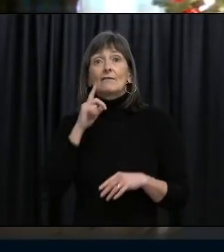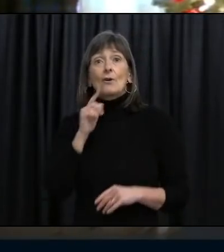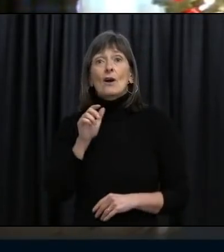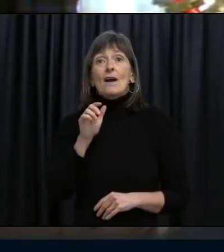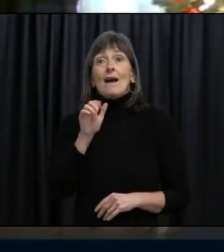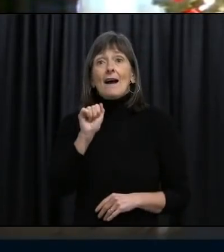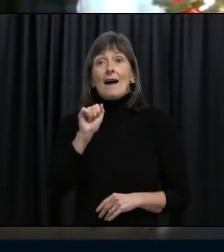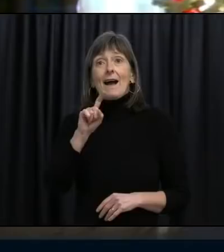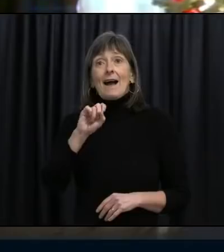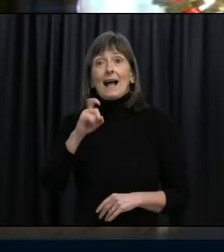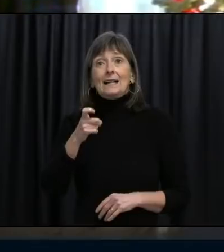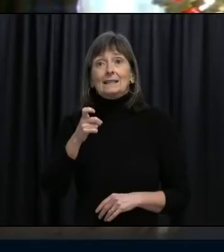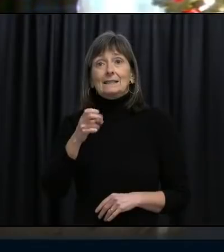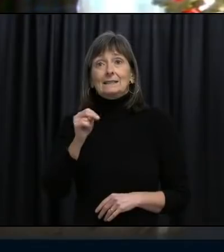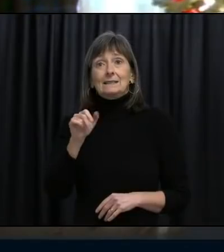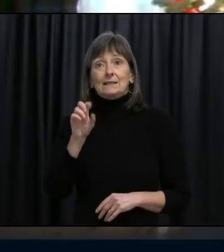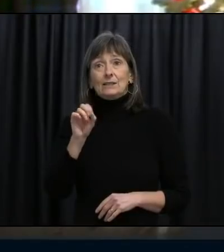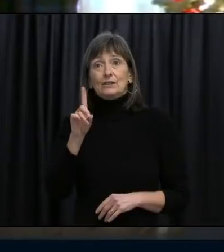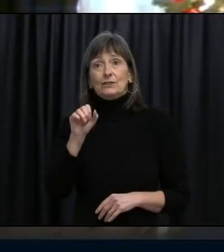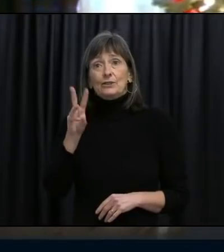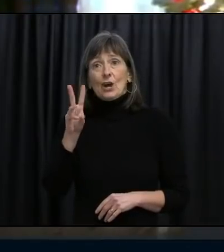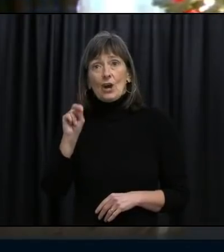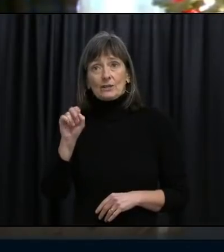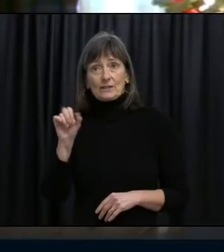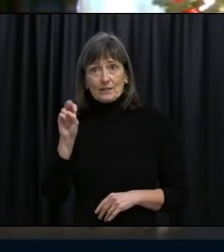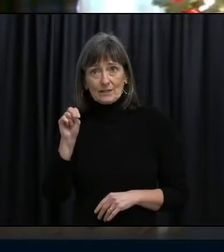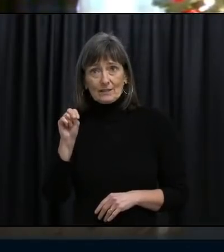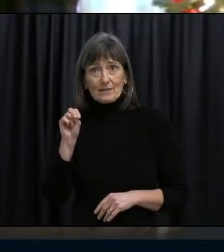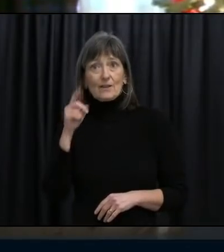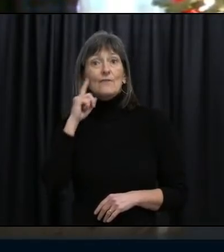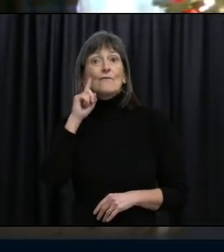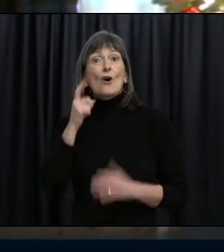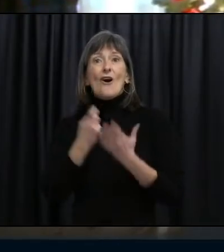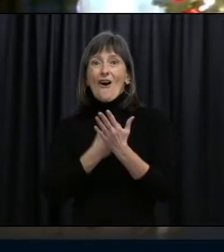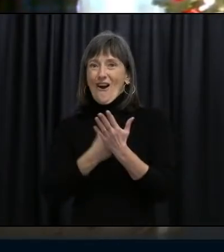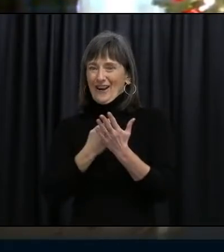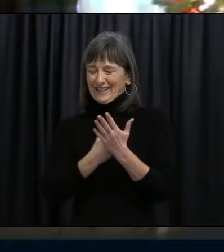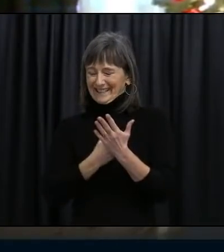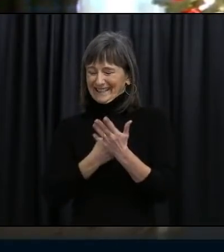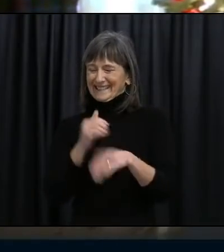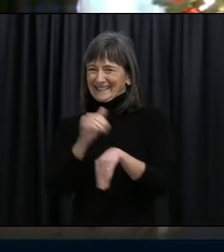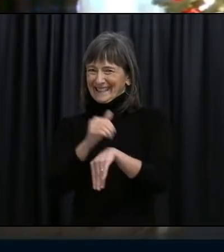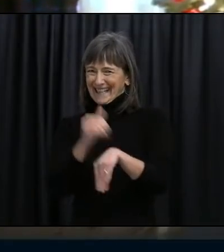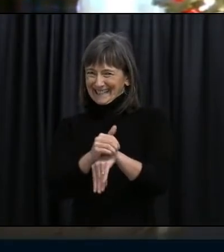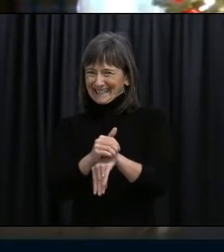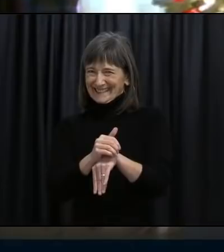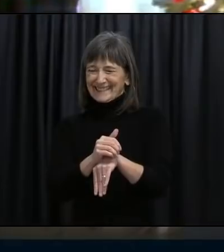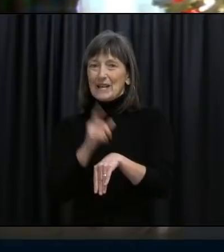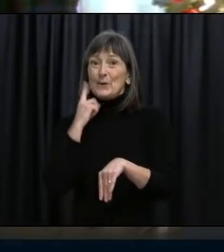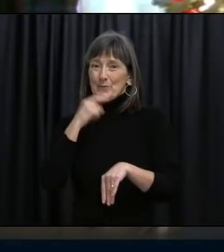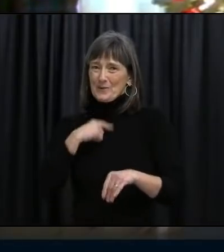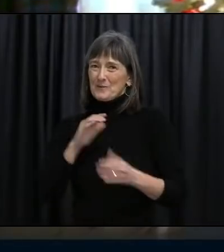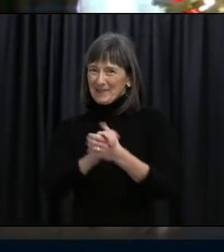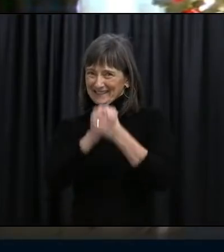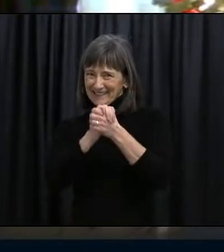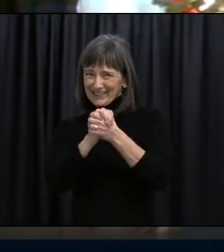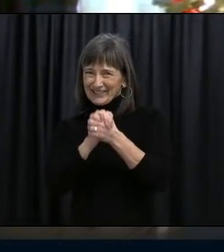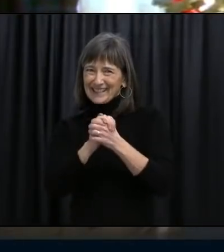pursuit against Team Russia tonight. We will all be cheering loudly, some with masks on, some with masks